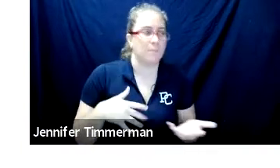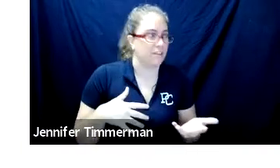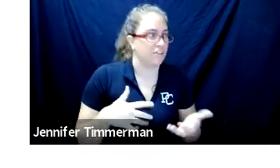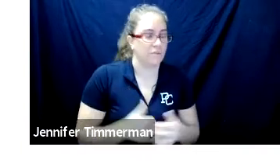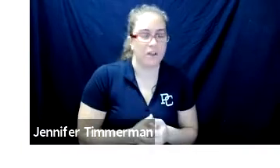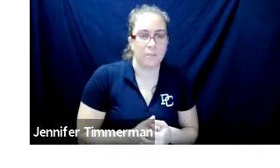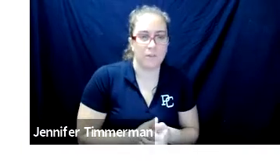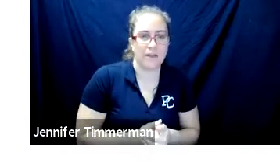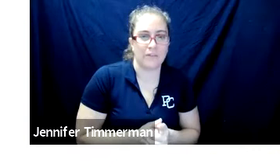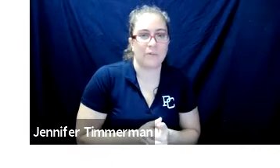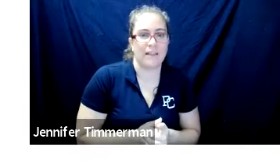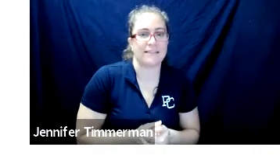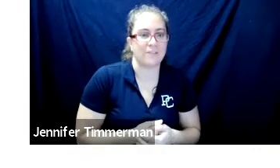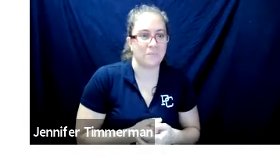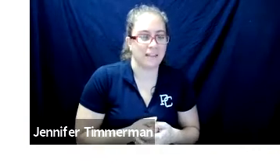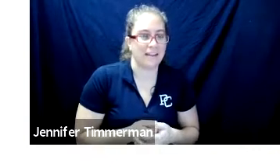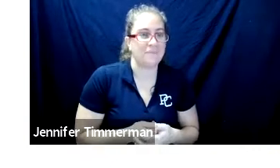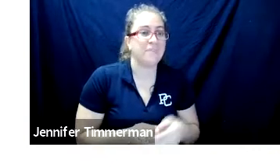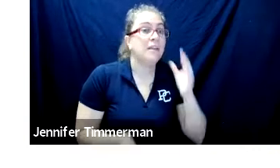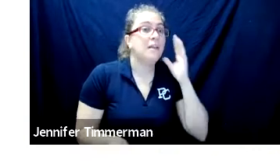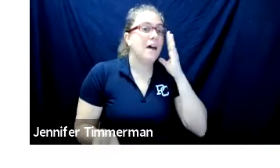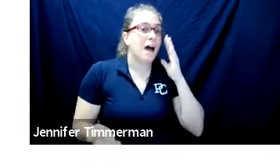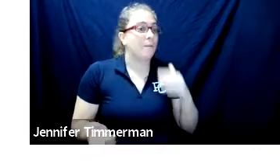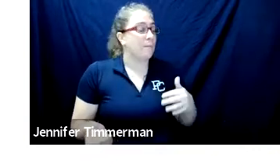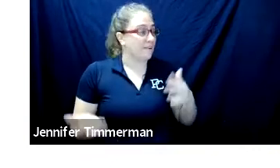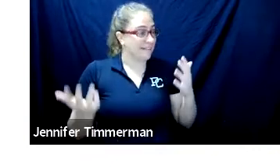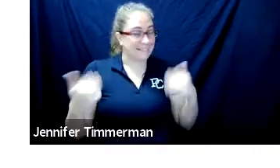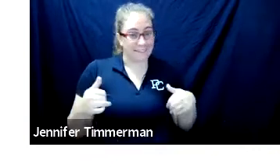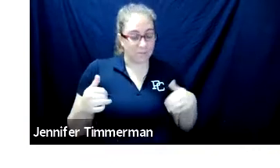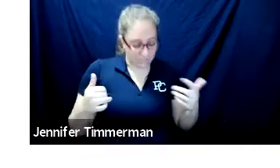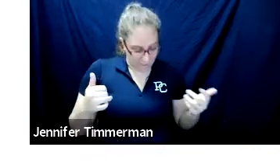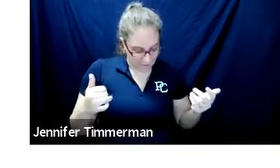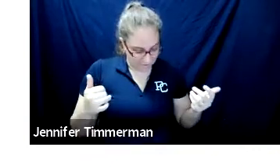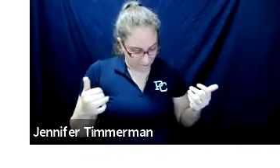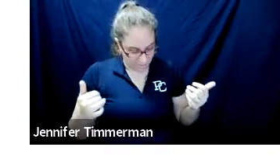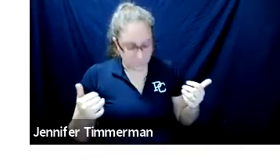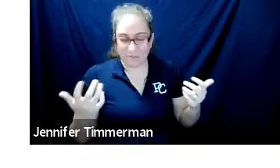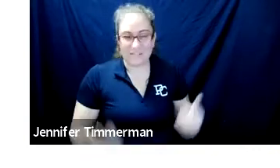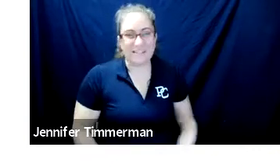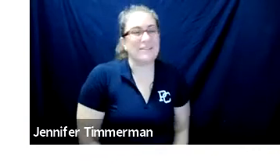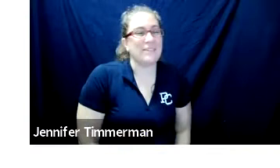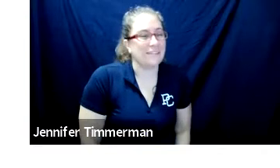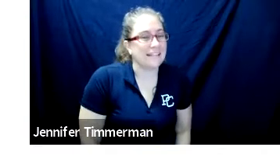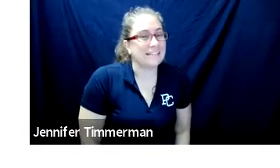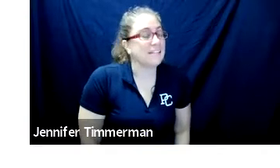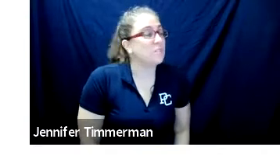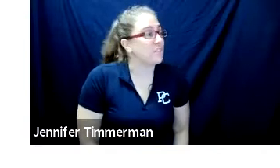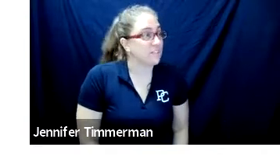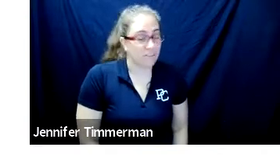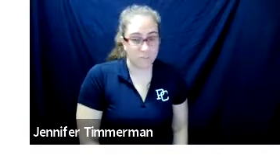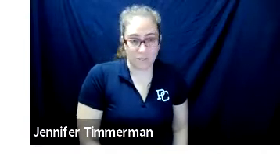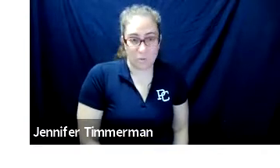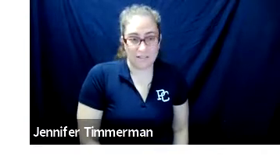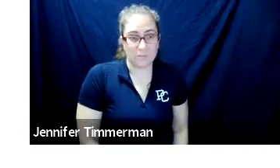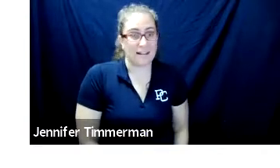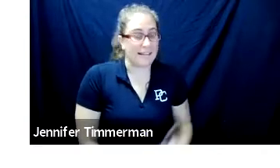in combination with a couple of other ways of communicating. American Sign Language is used, of course, here in the United States, but it's